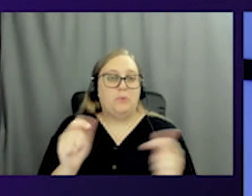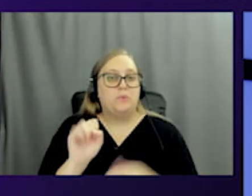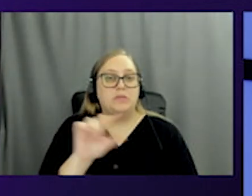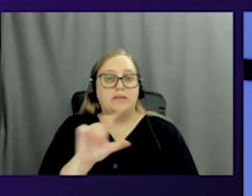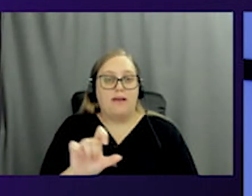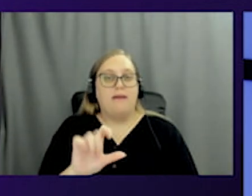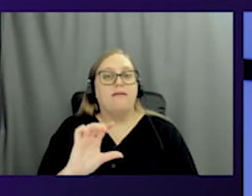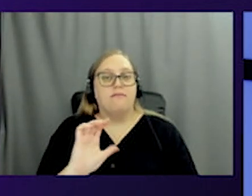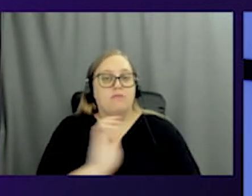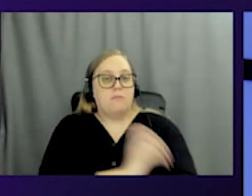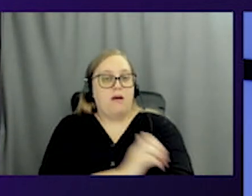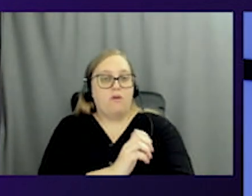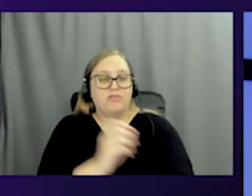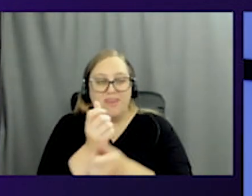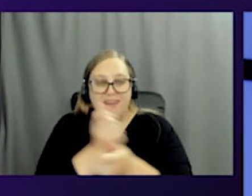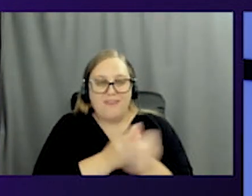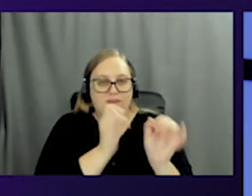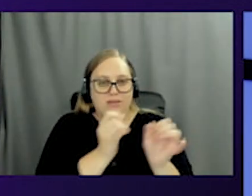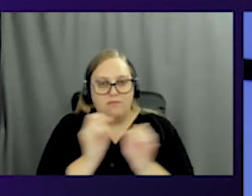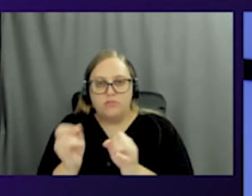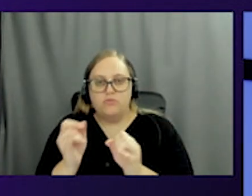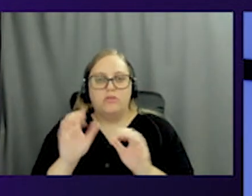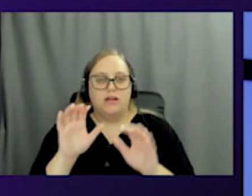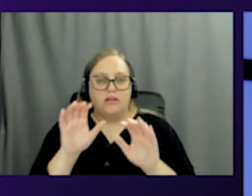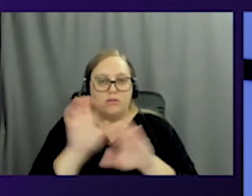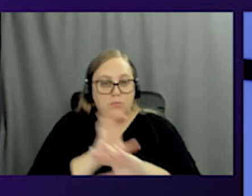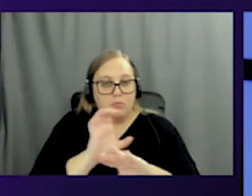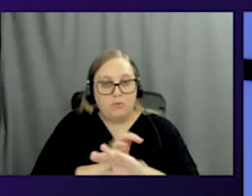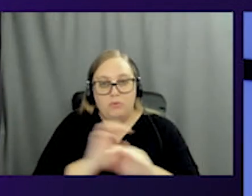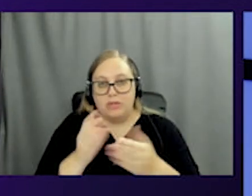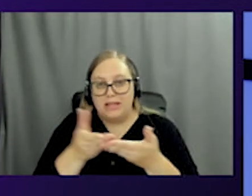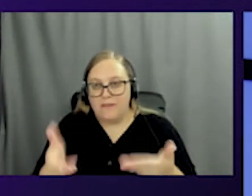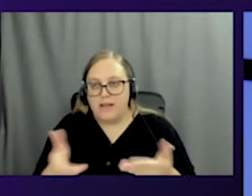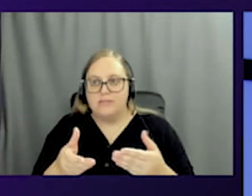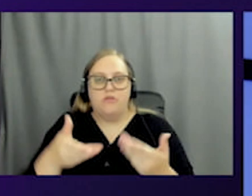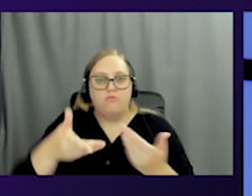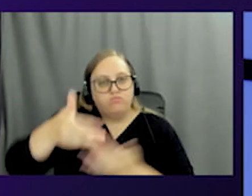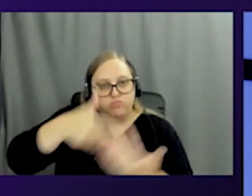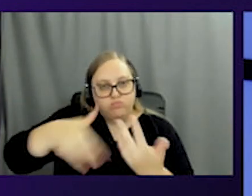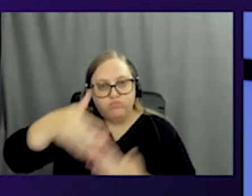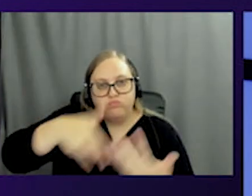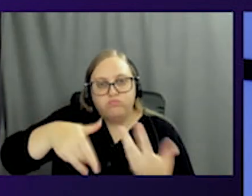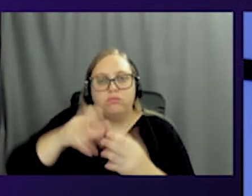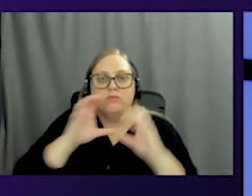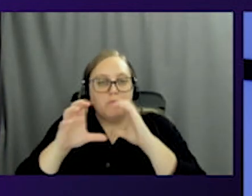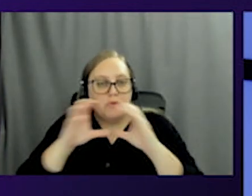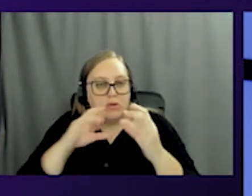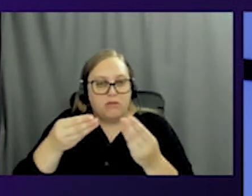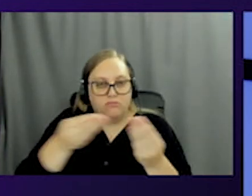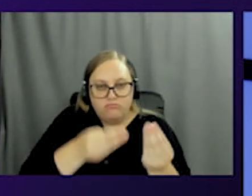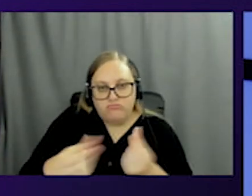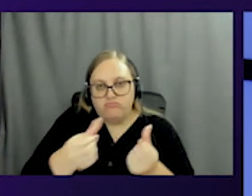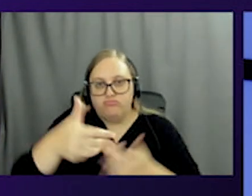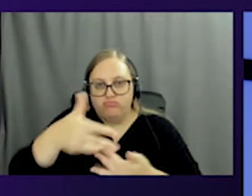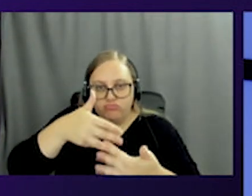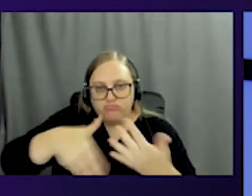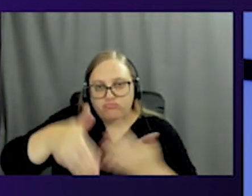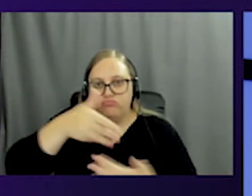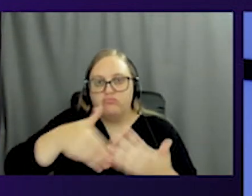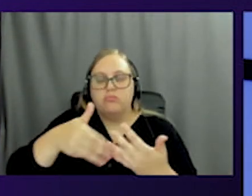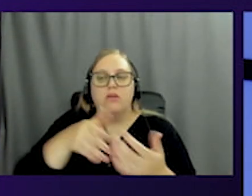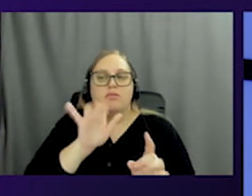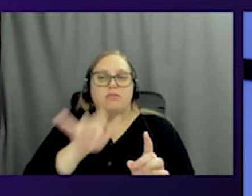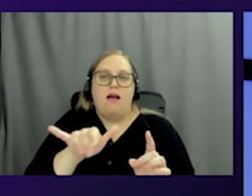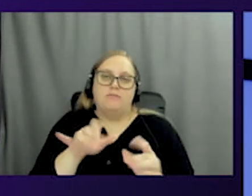single individual of those compute device can compute, and they can talk with each other, they can communicate very efficiently with each other. And that is the last